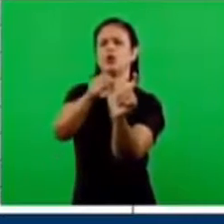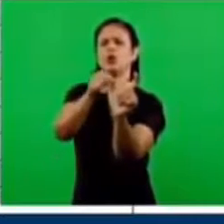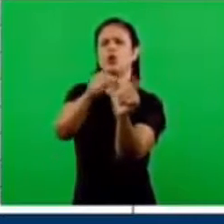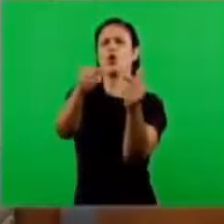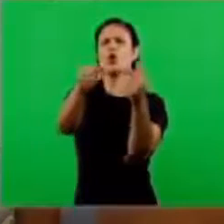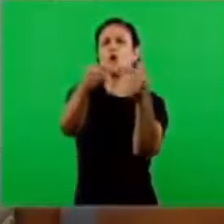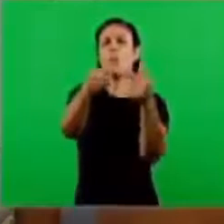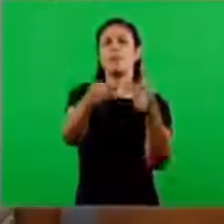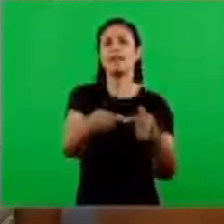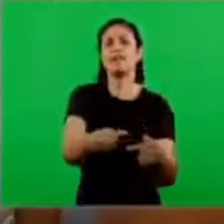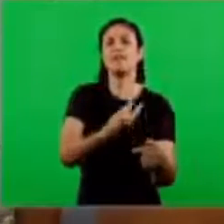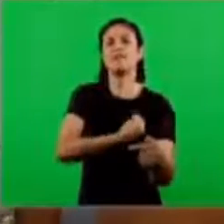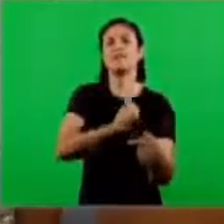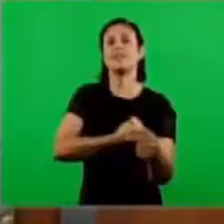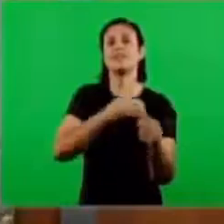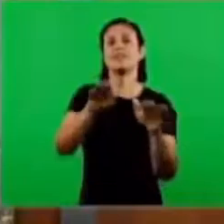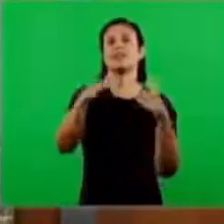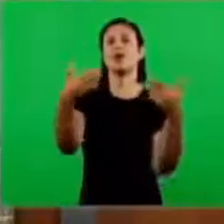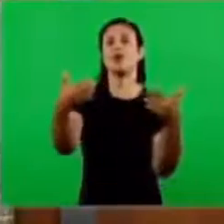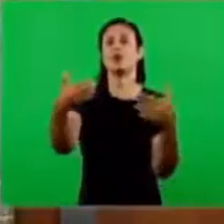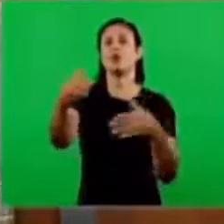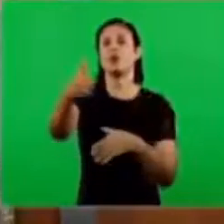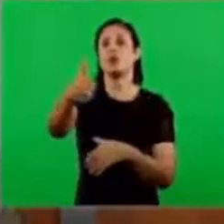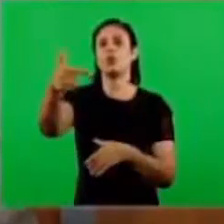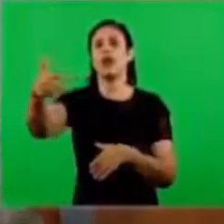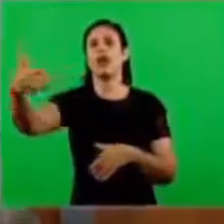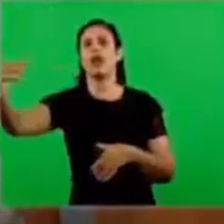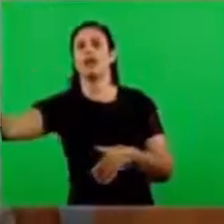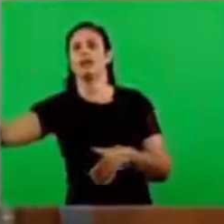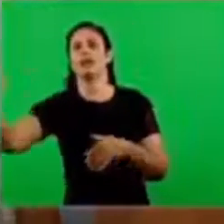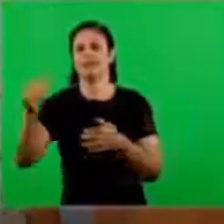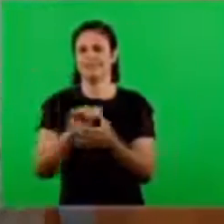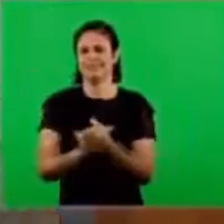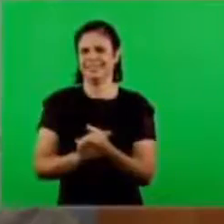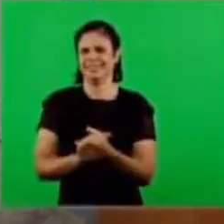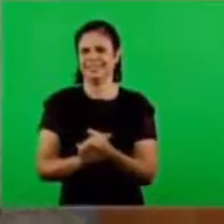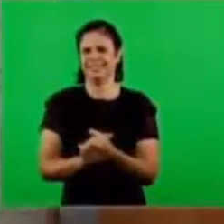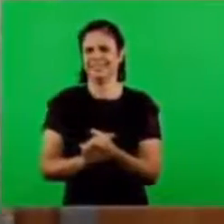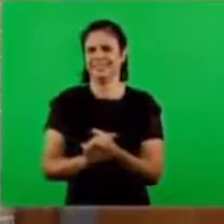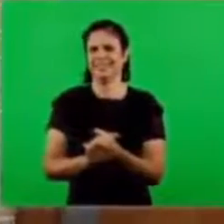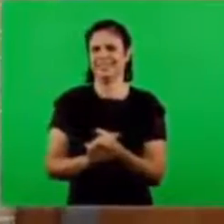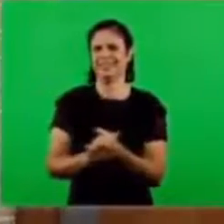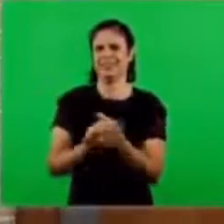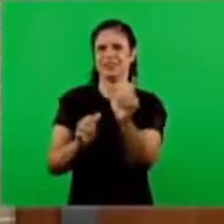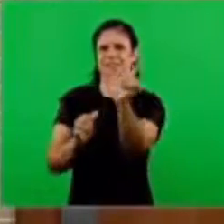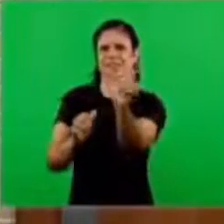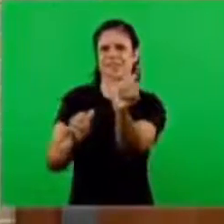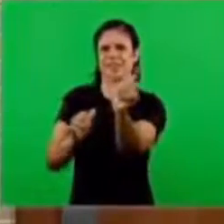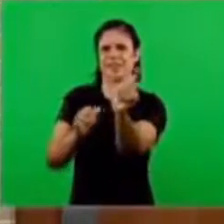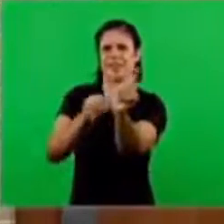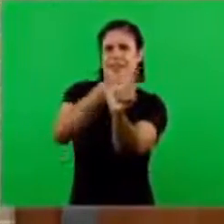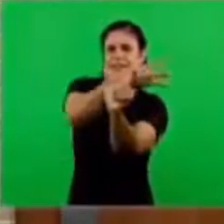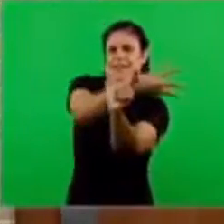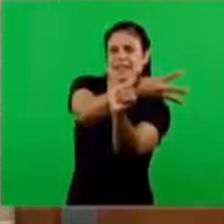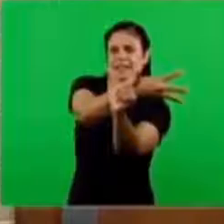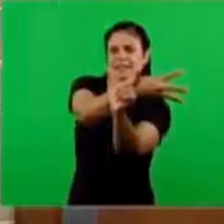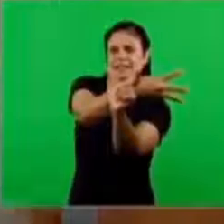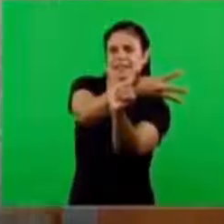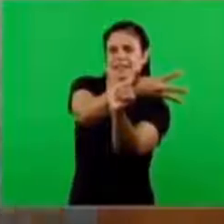Glorification is life. Let's go back to the beginning. Is glorification life? Yes, so then I put one. So